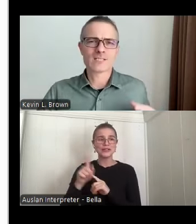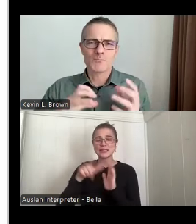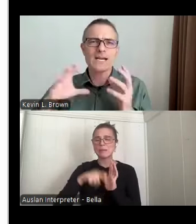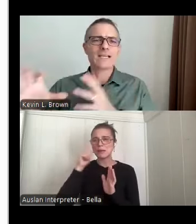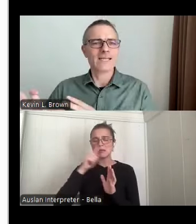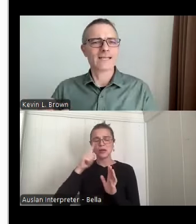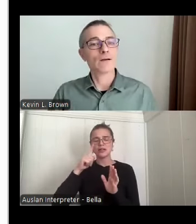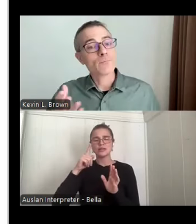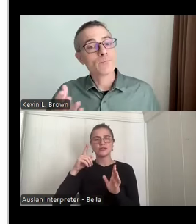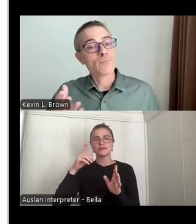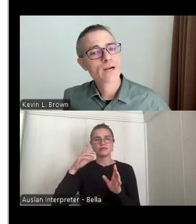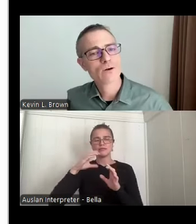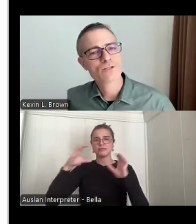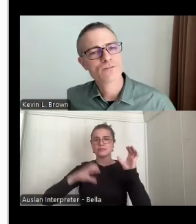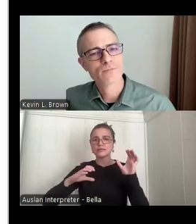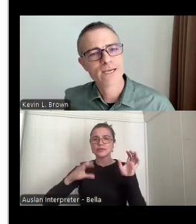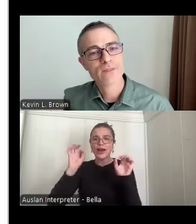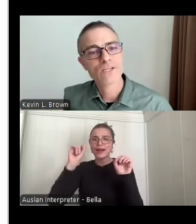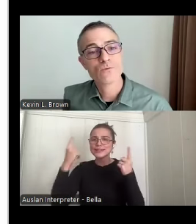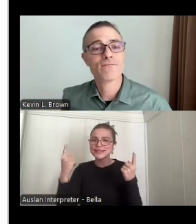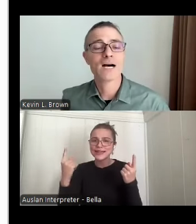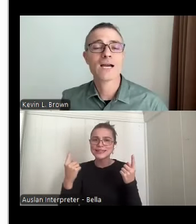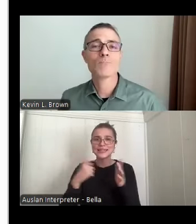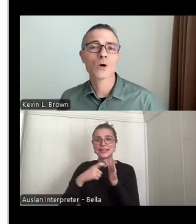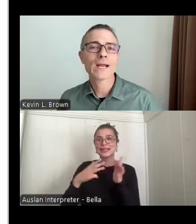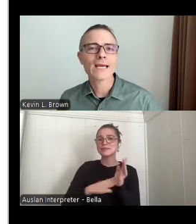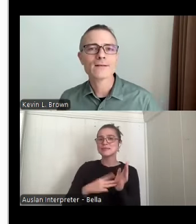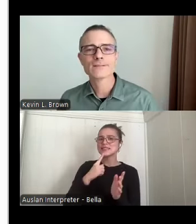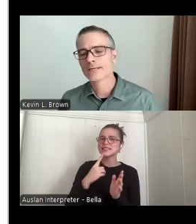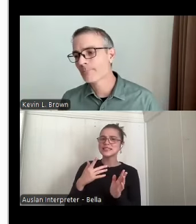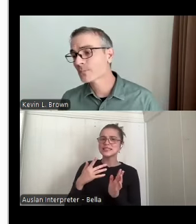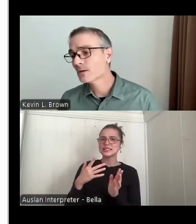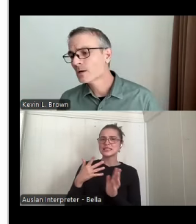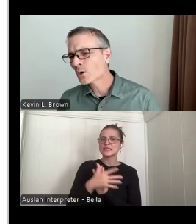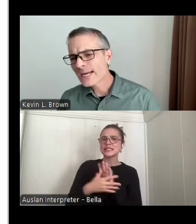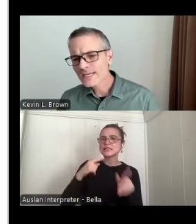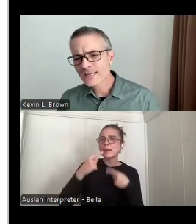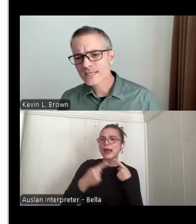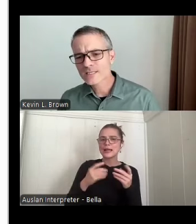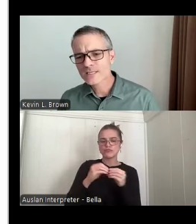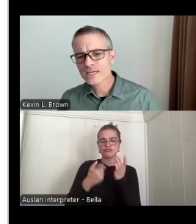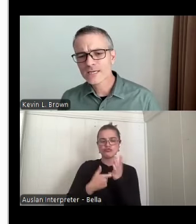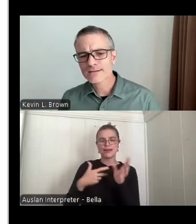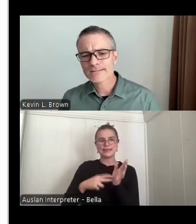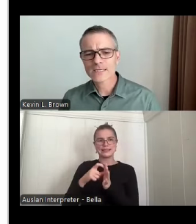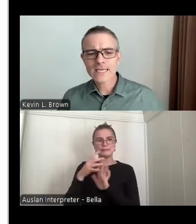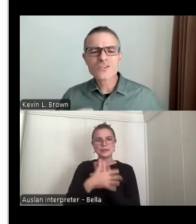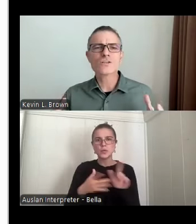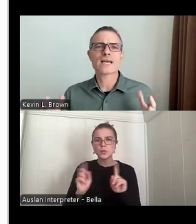miscategorized as the branding. Kim, great question from Kim. Thank you. Define brand. Brand is